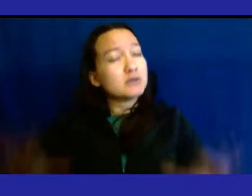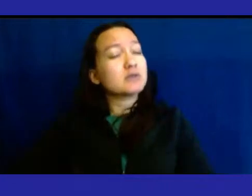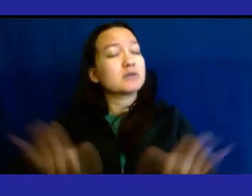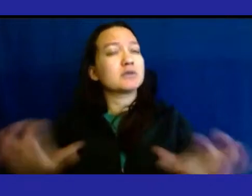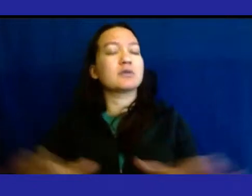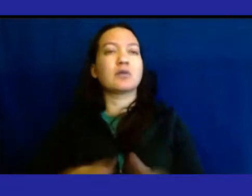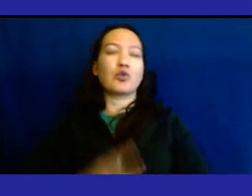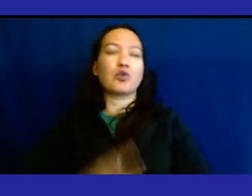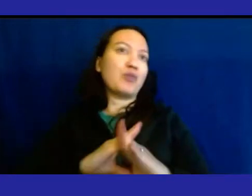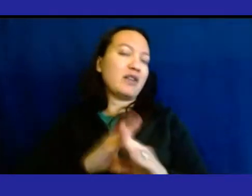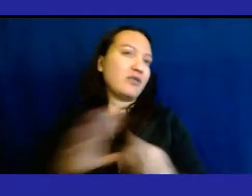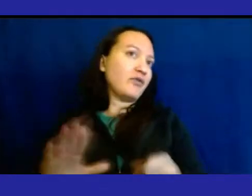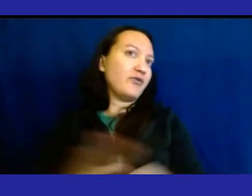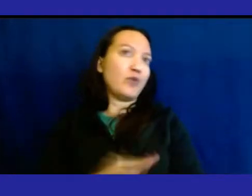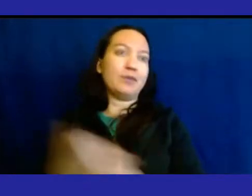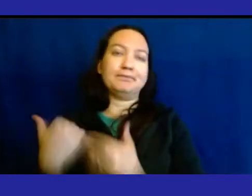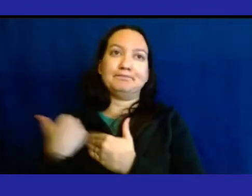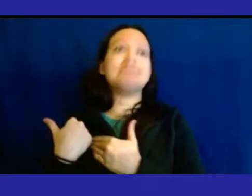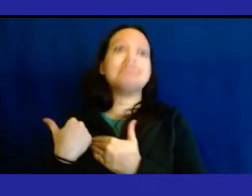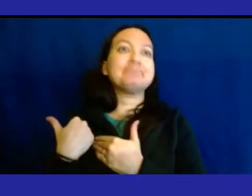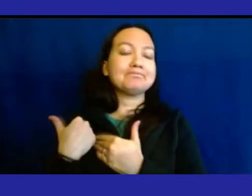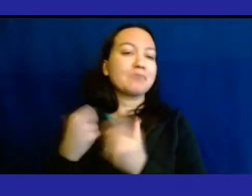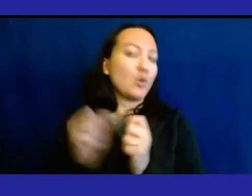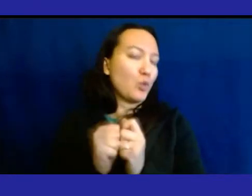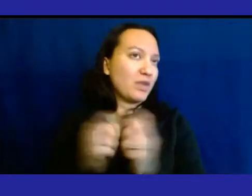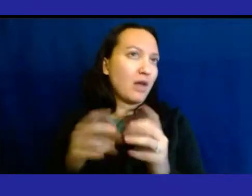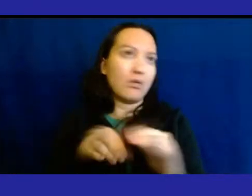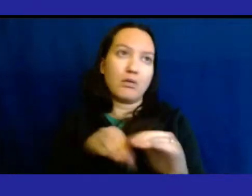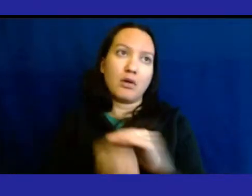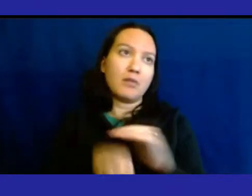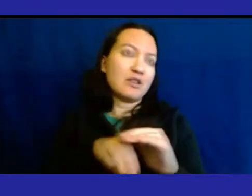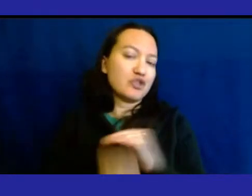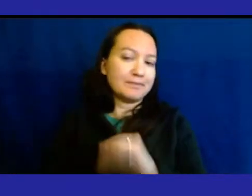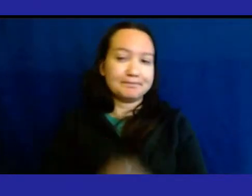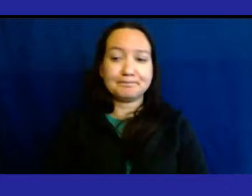fully do their duties without an accommodation being in place.